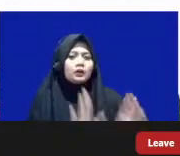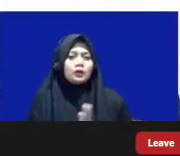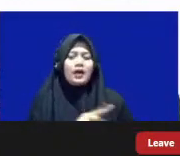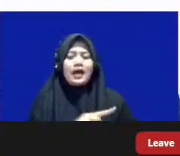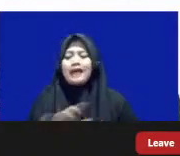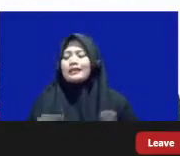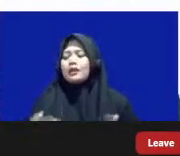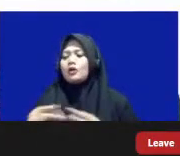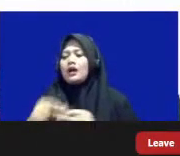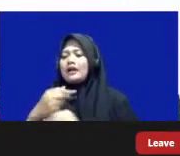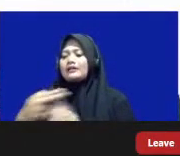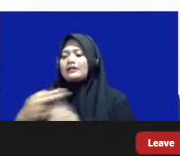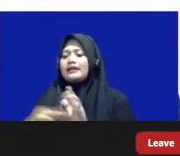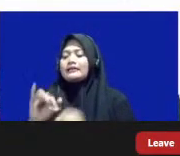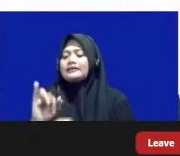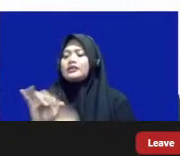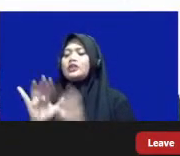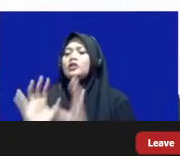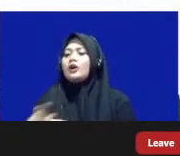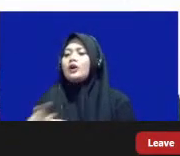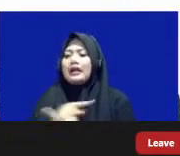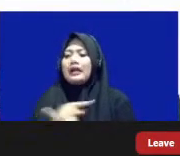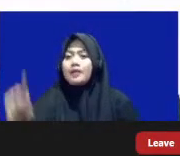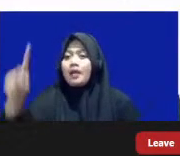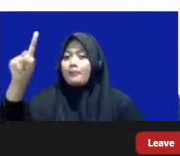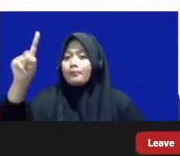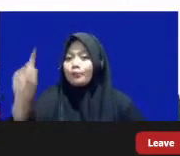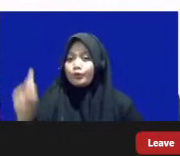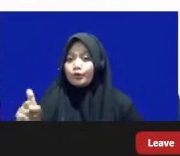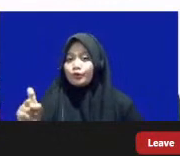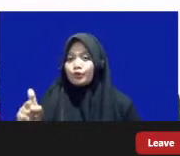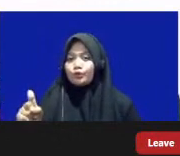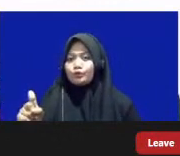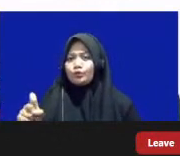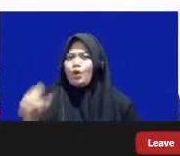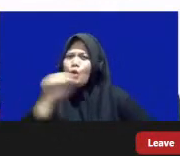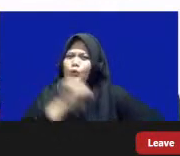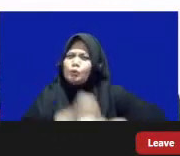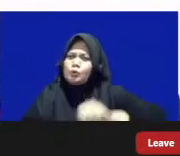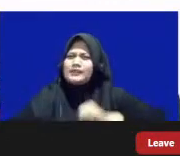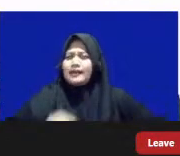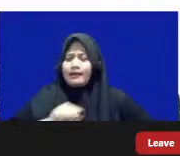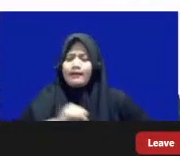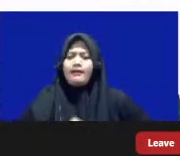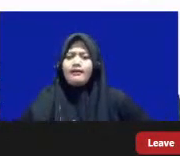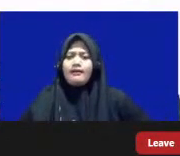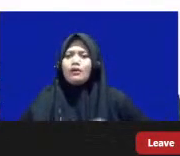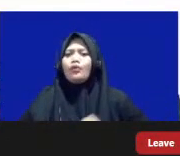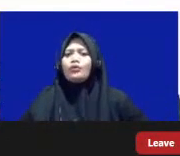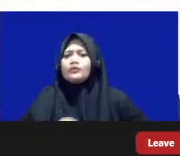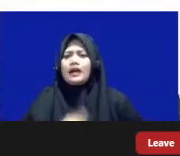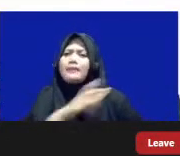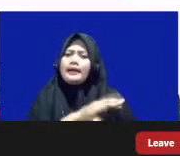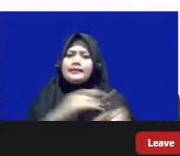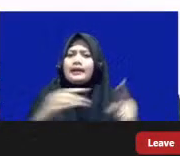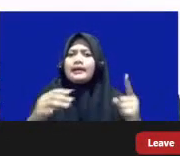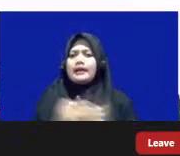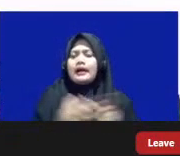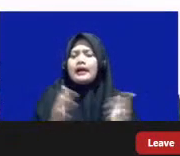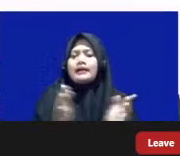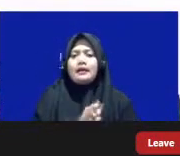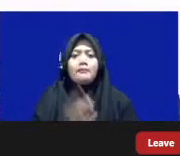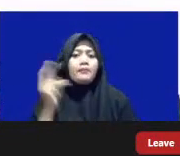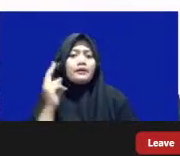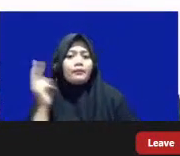effort from the community. So women, since I mentioned earlier, women are the first responder to